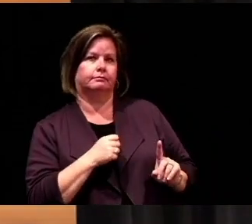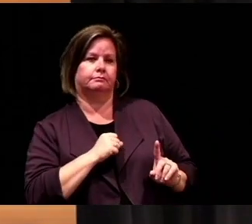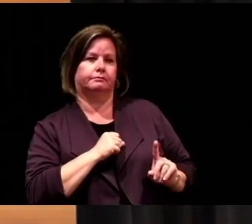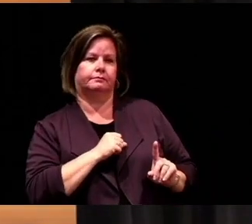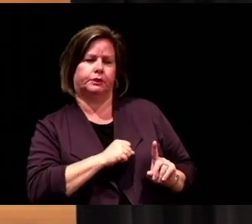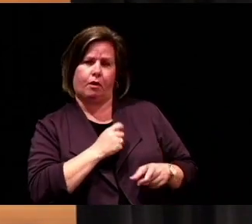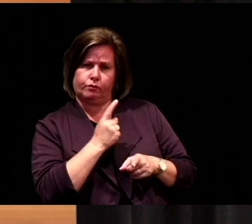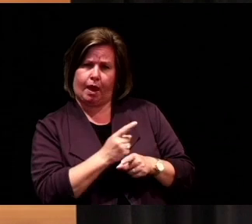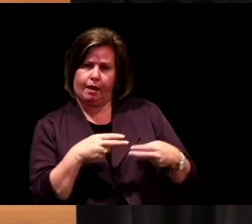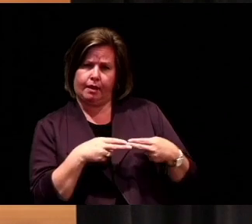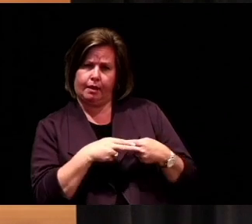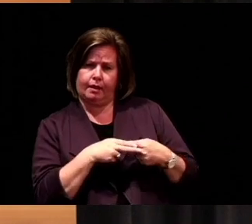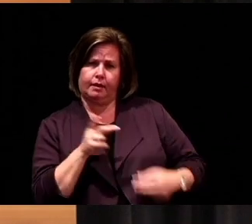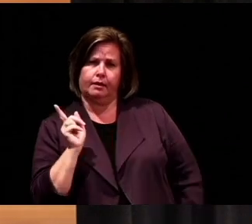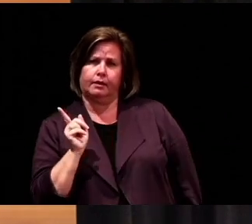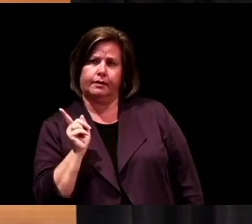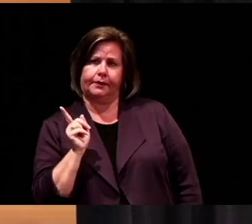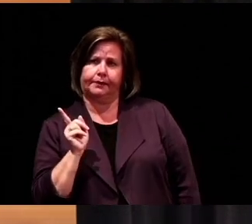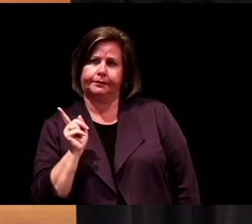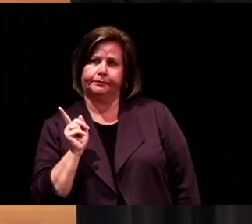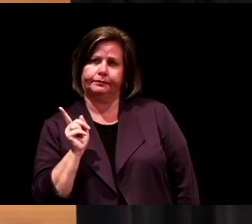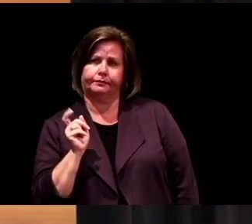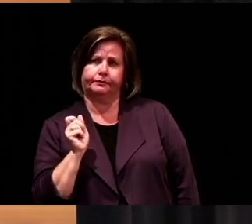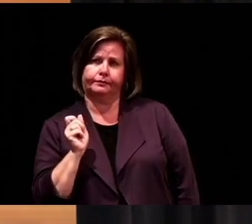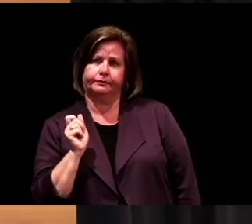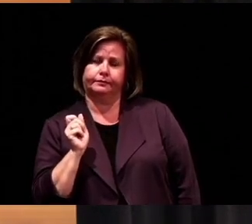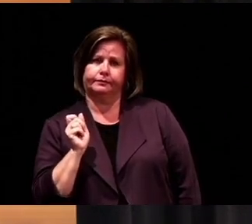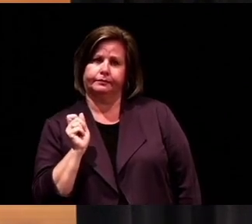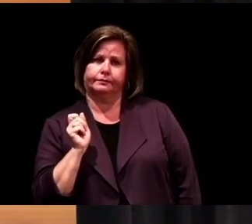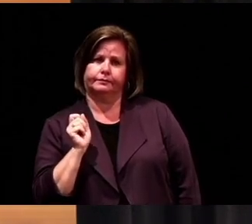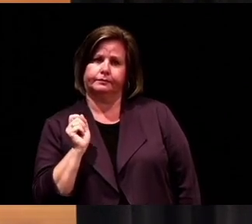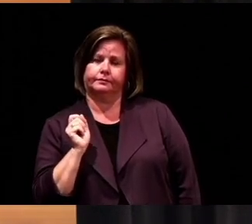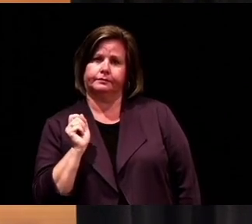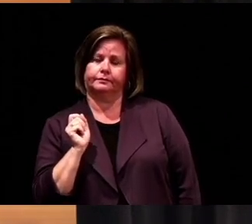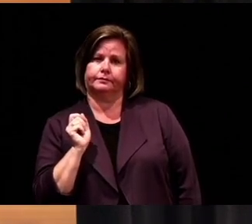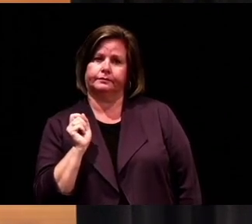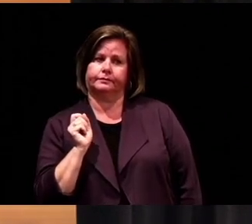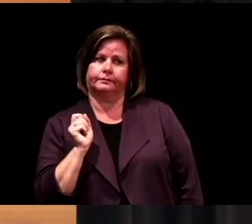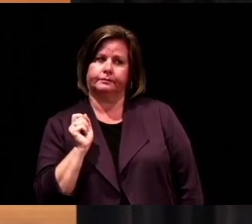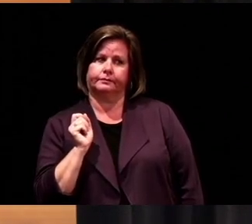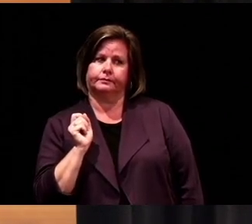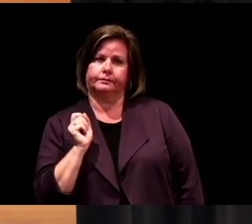don't know what happened here. I'm going to be dealing with disparate impact in the context of evictions.